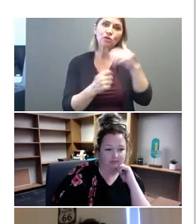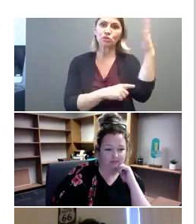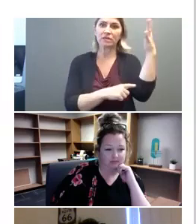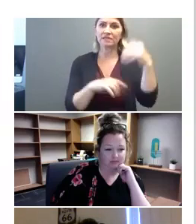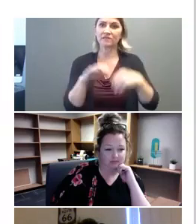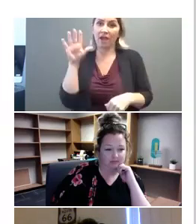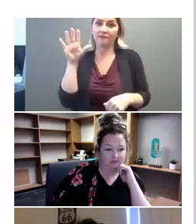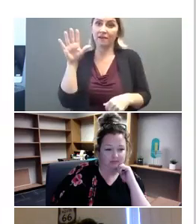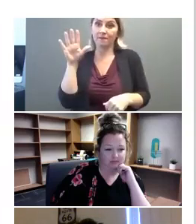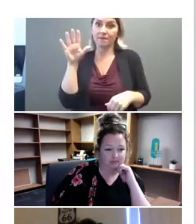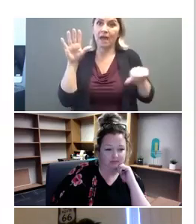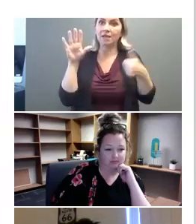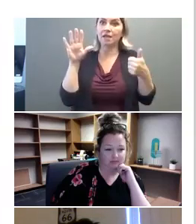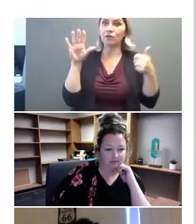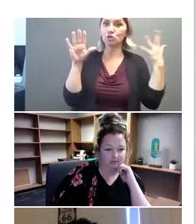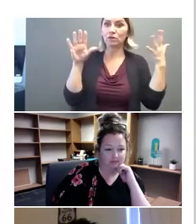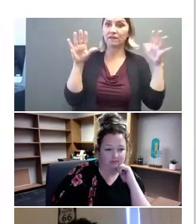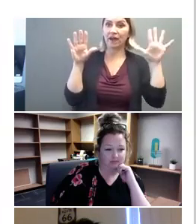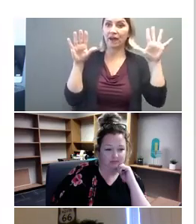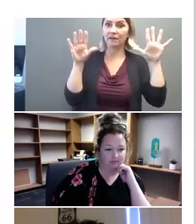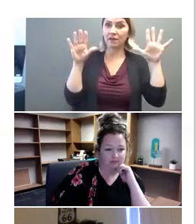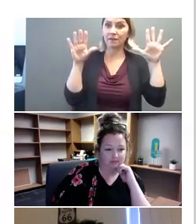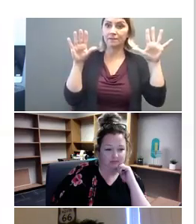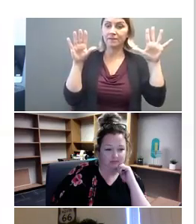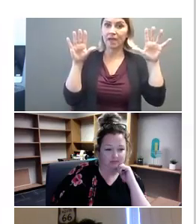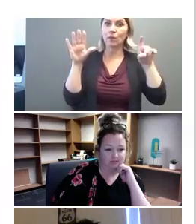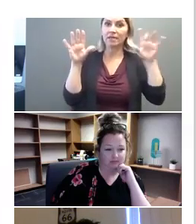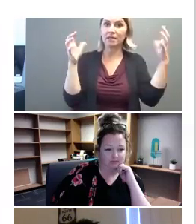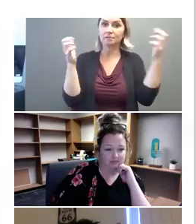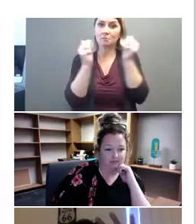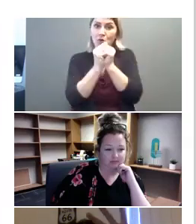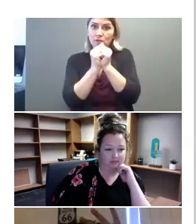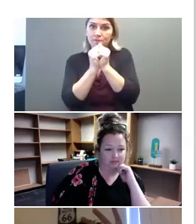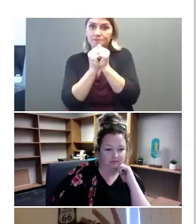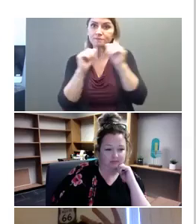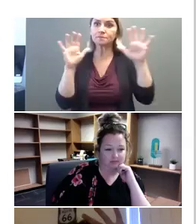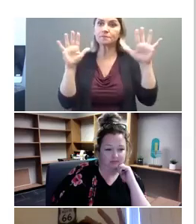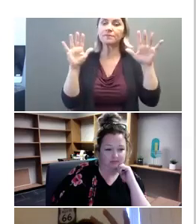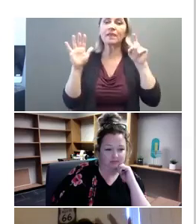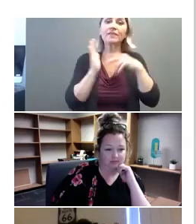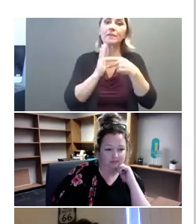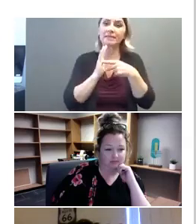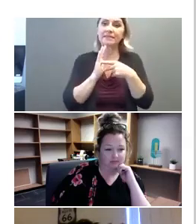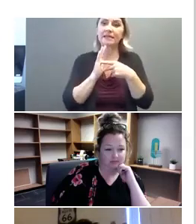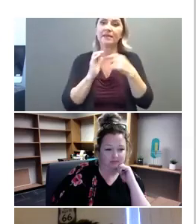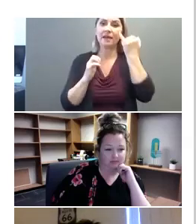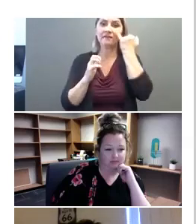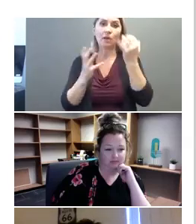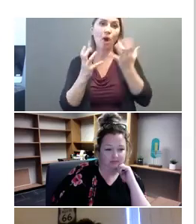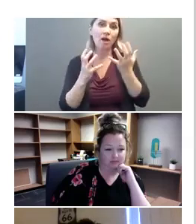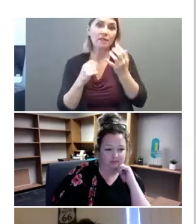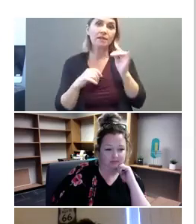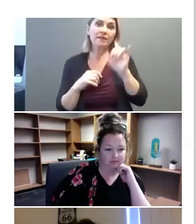We have another tree that also has a rank of 5, and we want to merge these two. That means that, let's say that I want to, so in